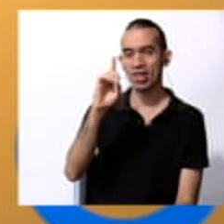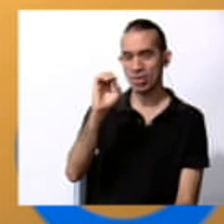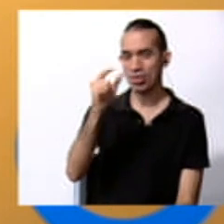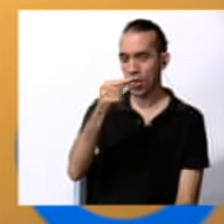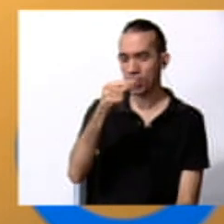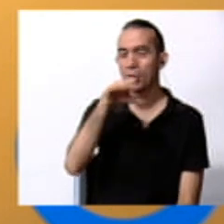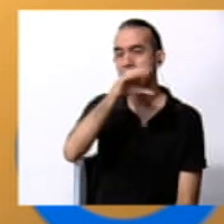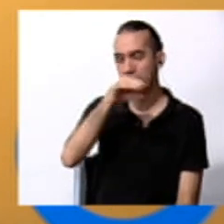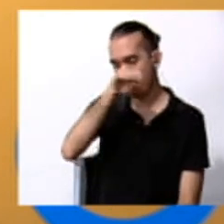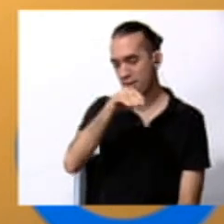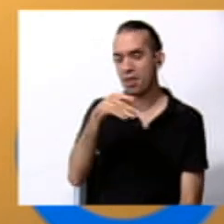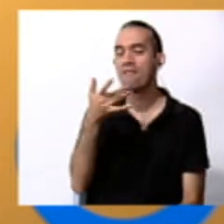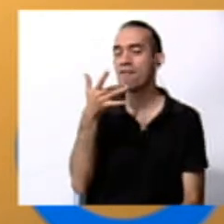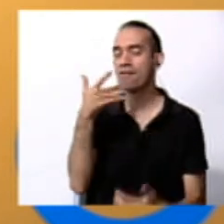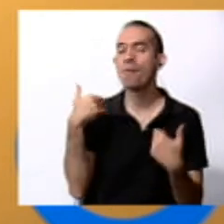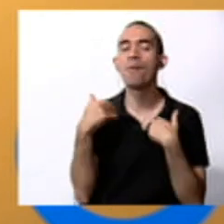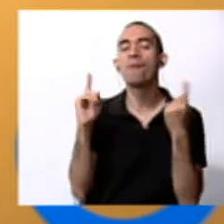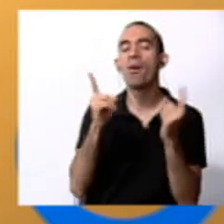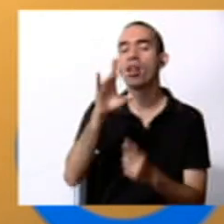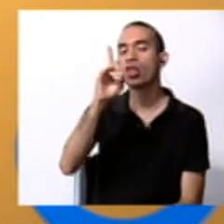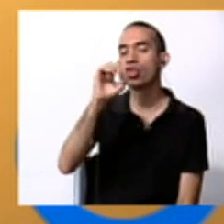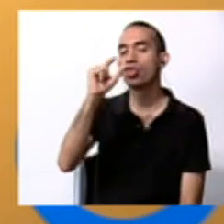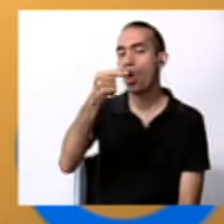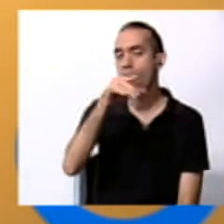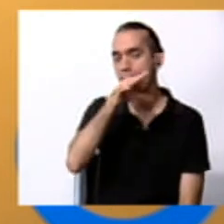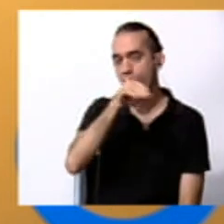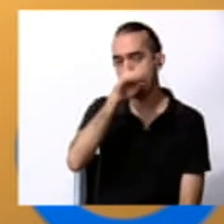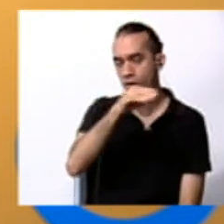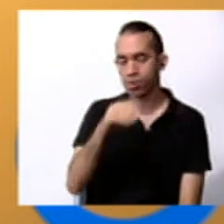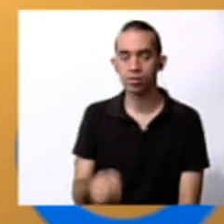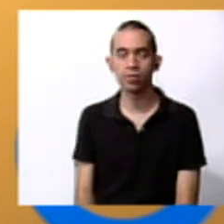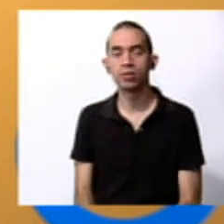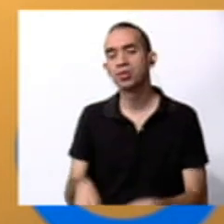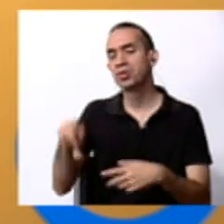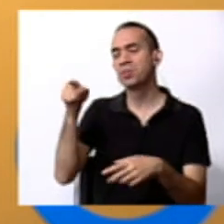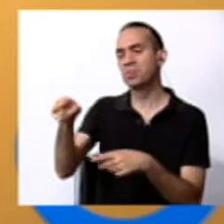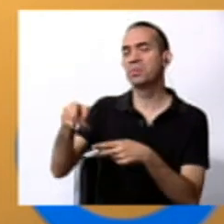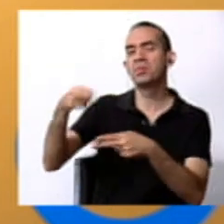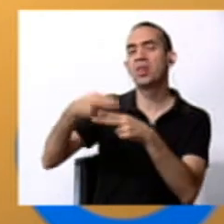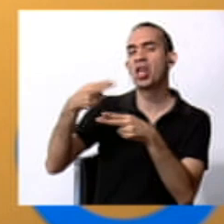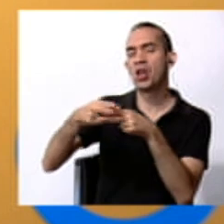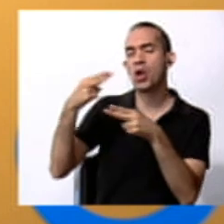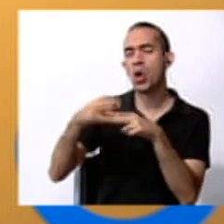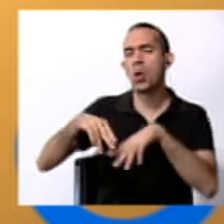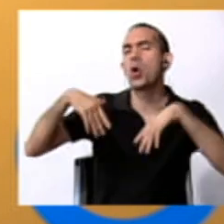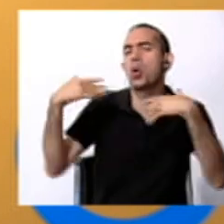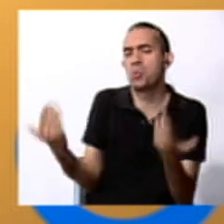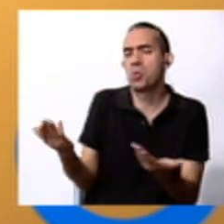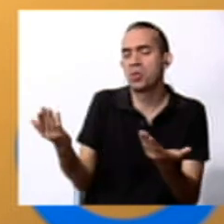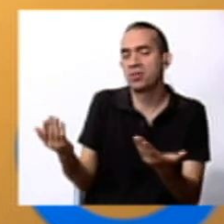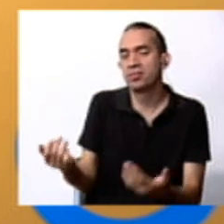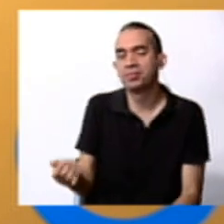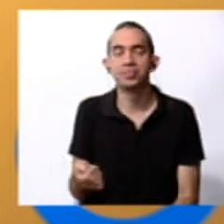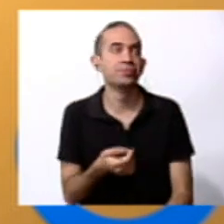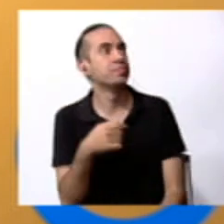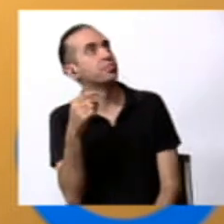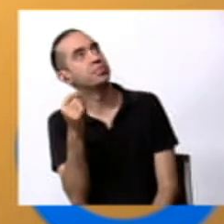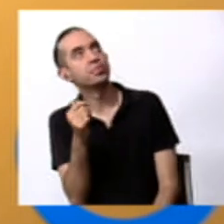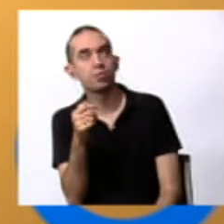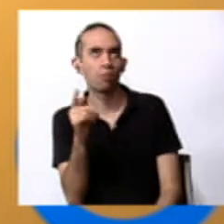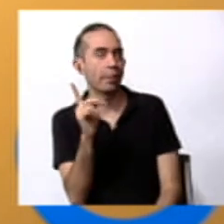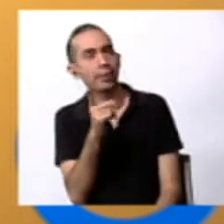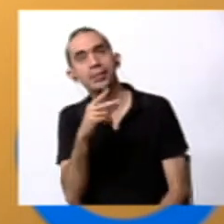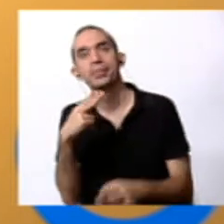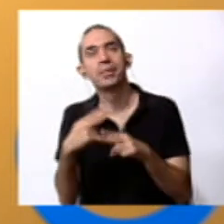His favorite animal is a dog. What is the name of his favorite animal?